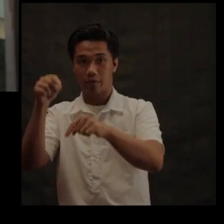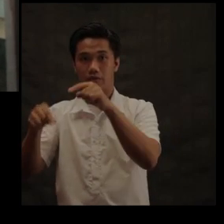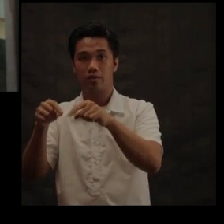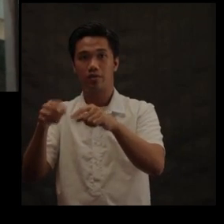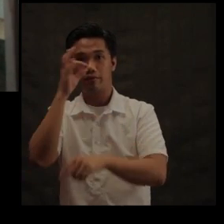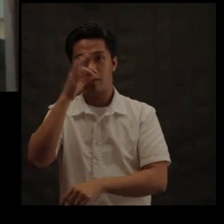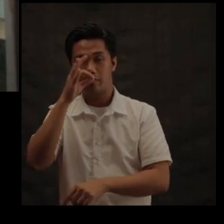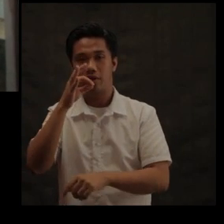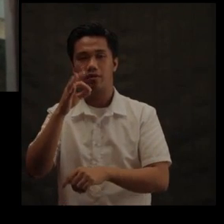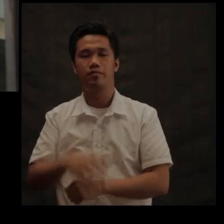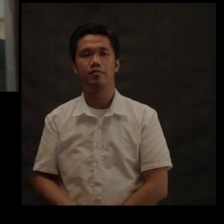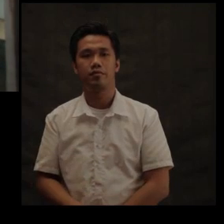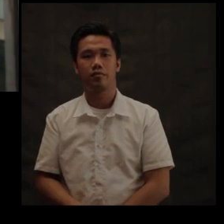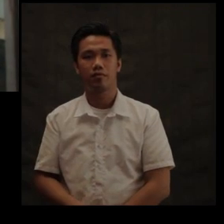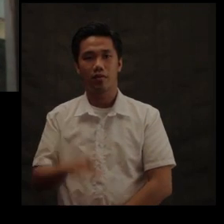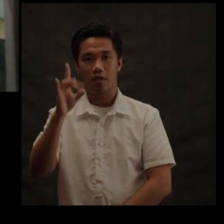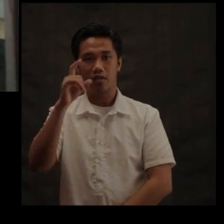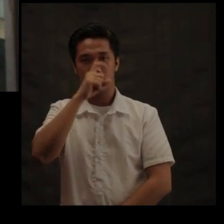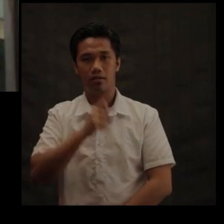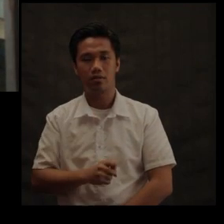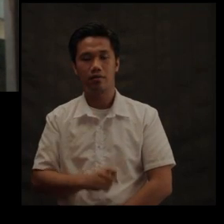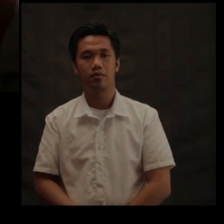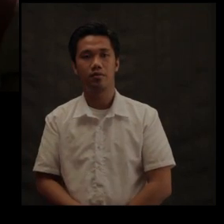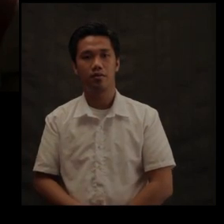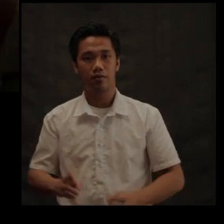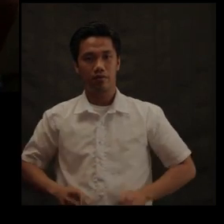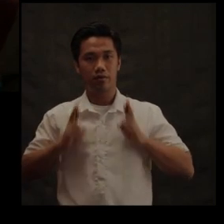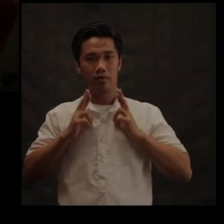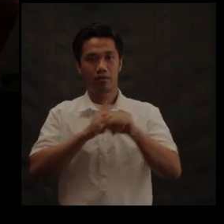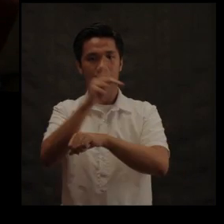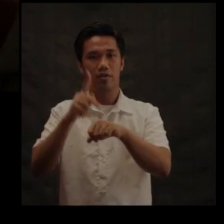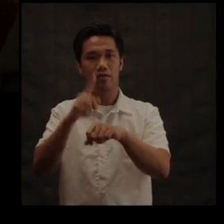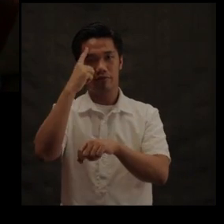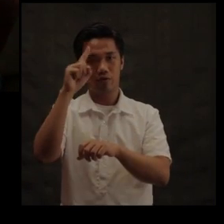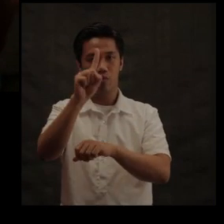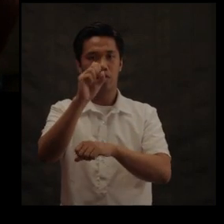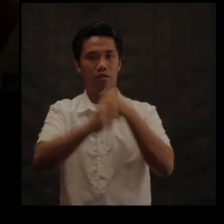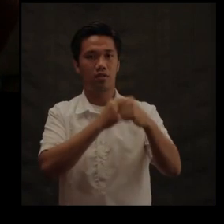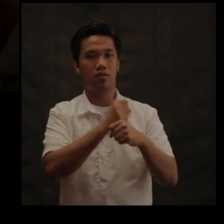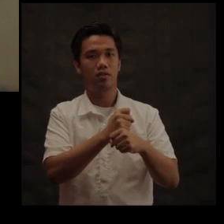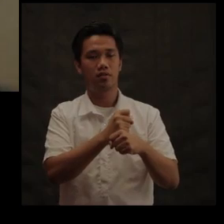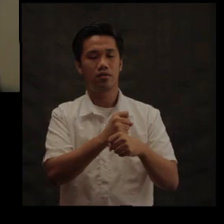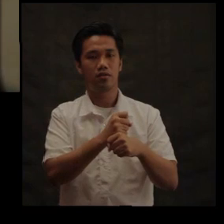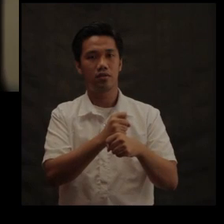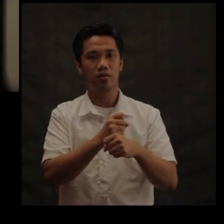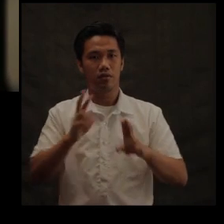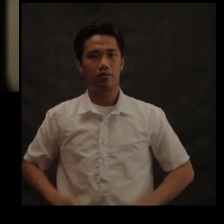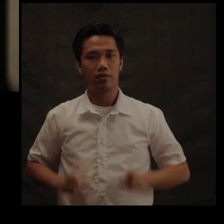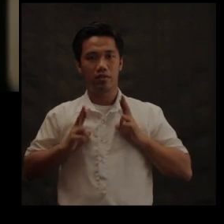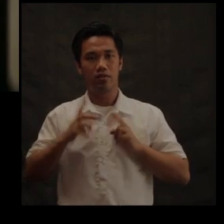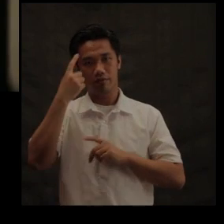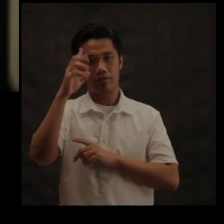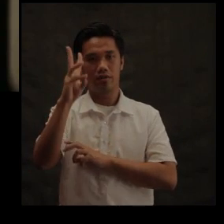with disabilities who are Filipino citizens, 18 years of age, residents of the Philippines for at least a year, and residents